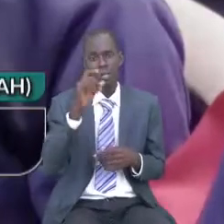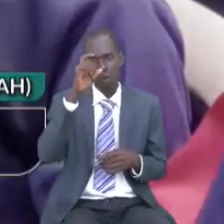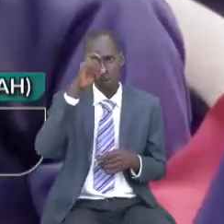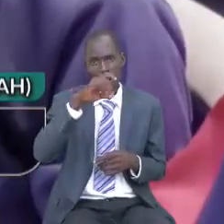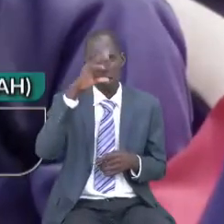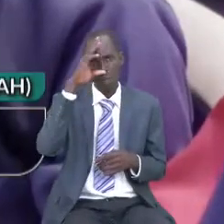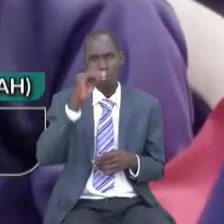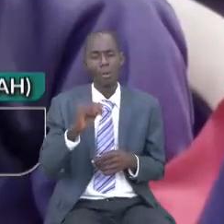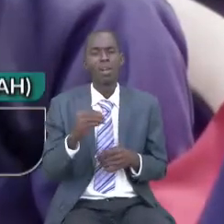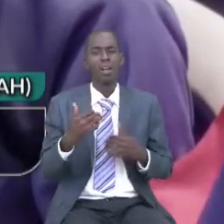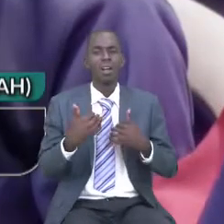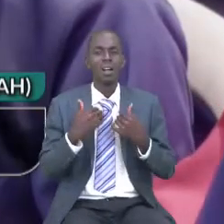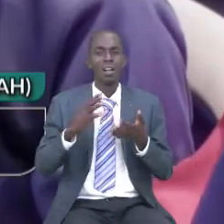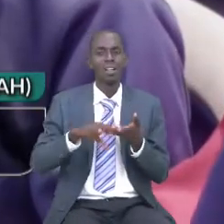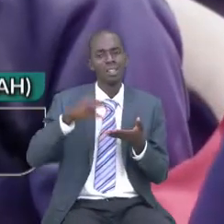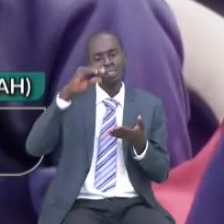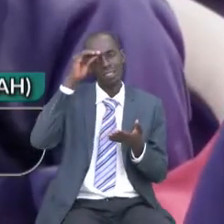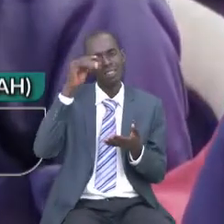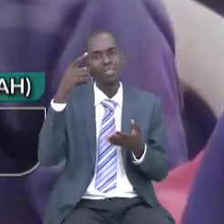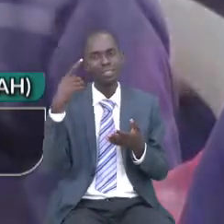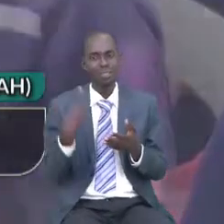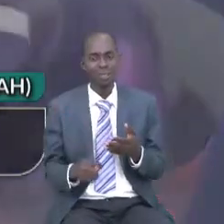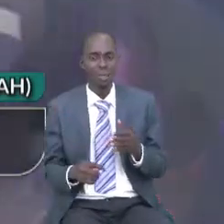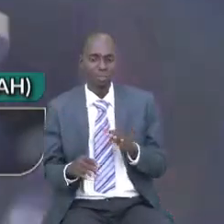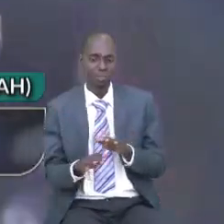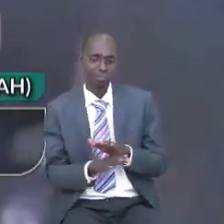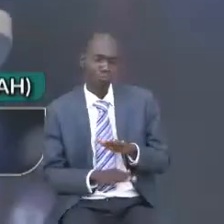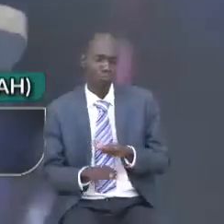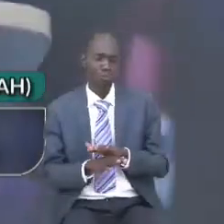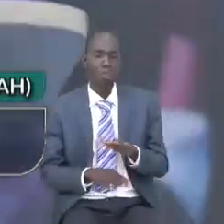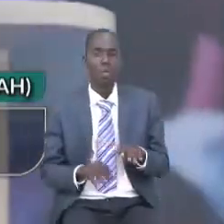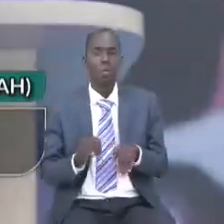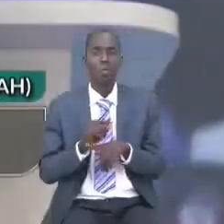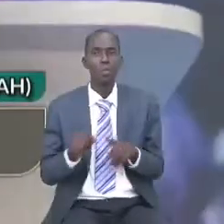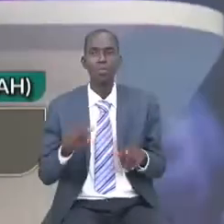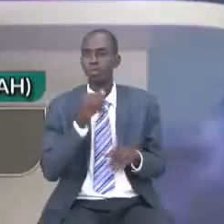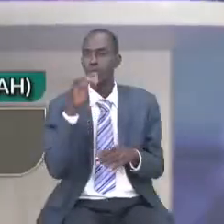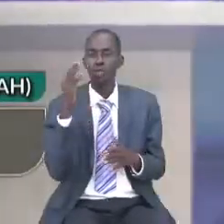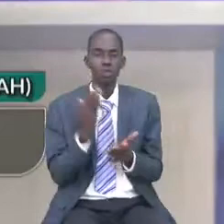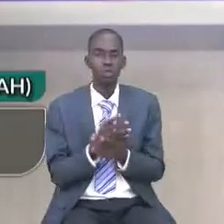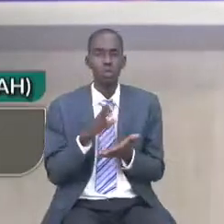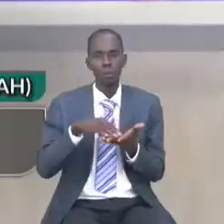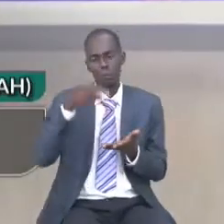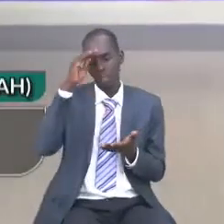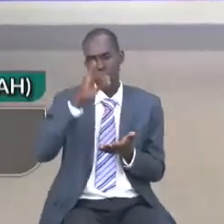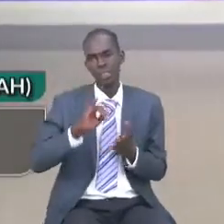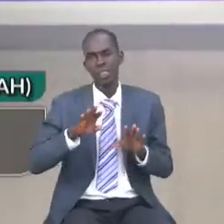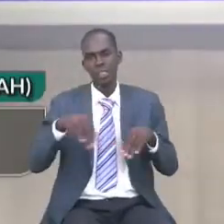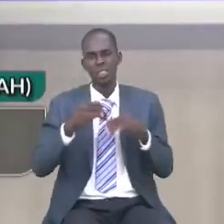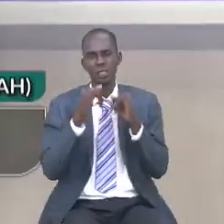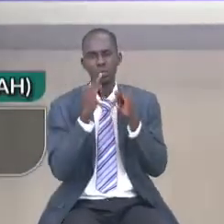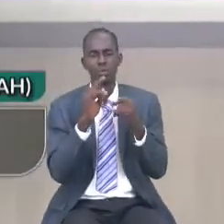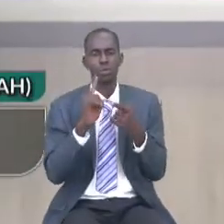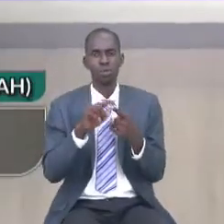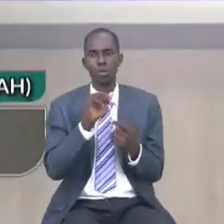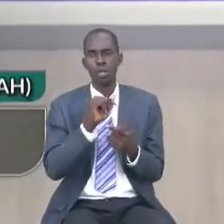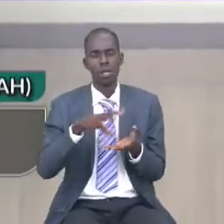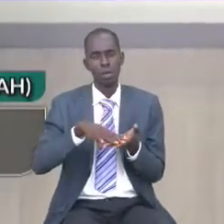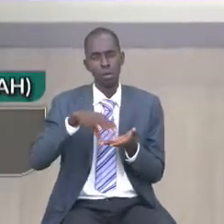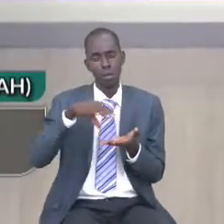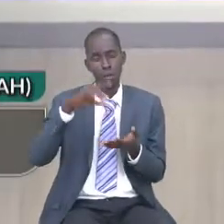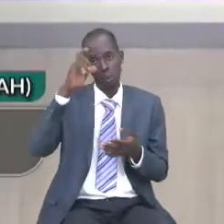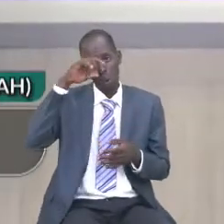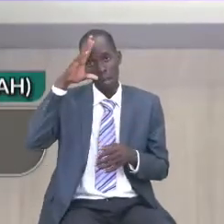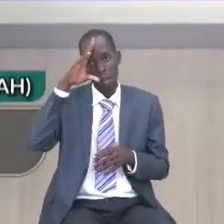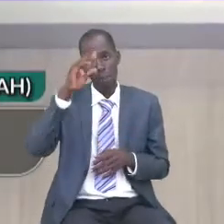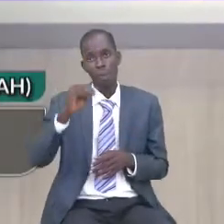has learned the basics, but he has not stopped learning. Give instruction to a wise man, and he will